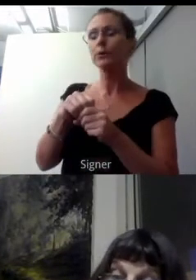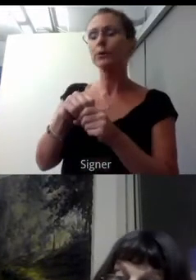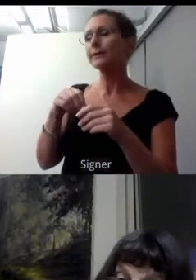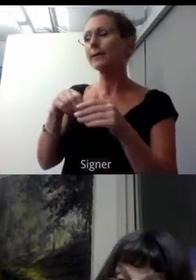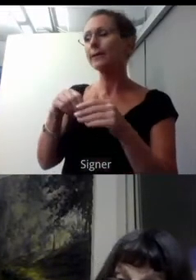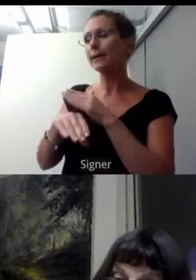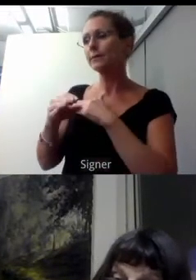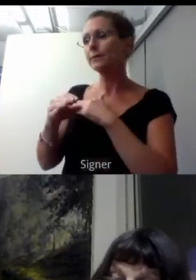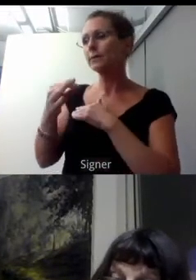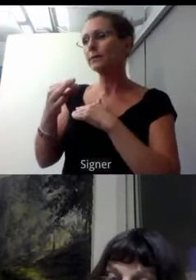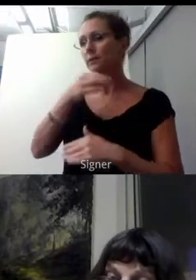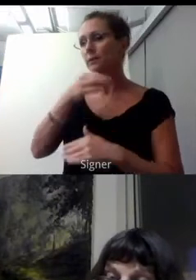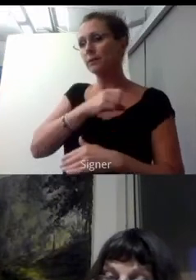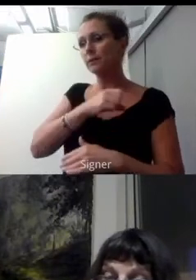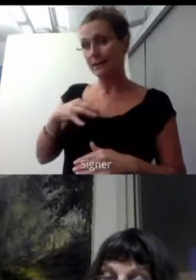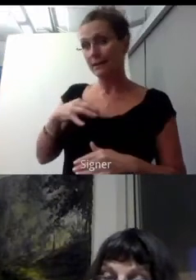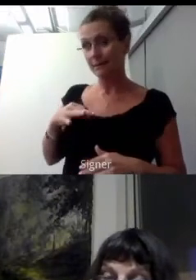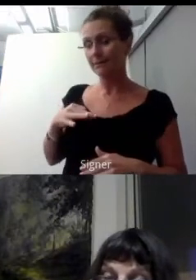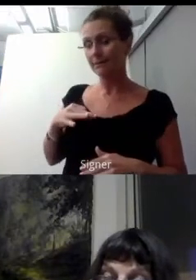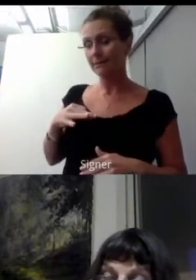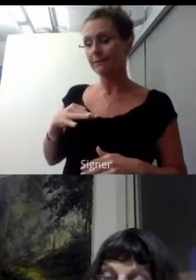apart.